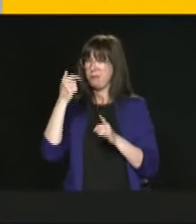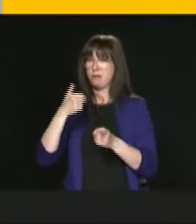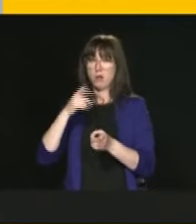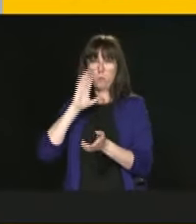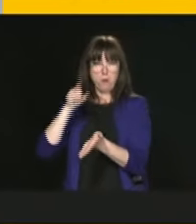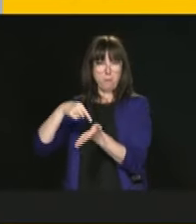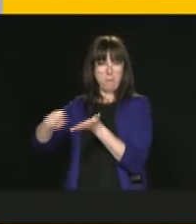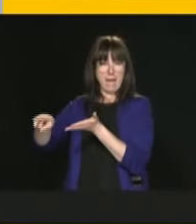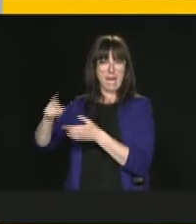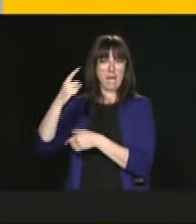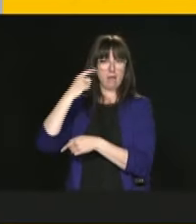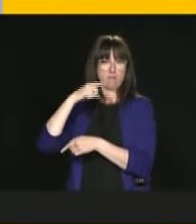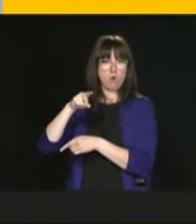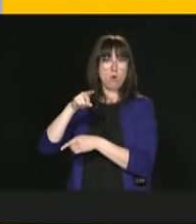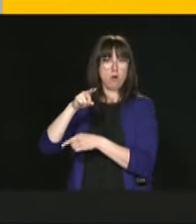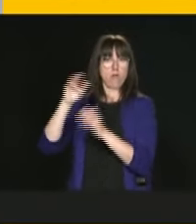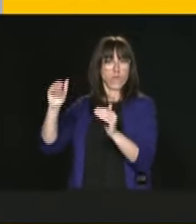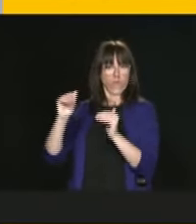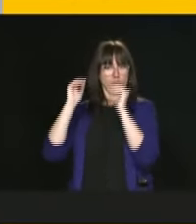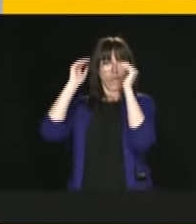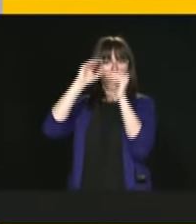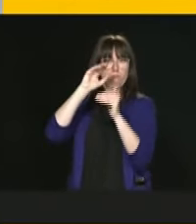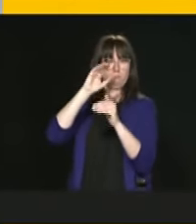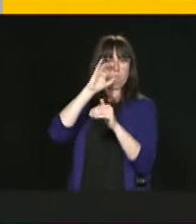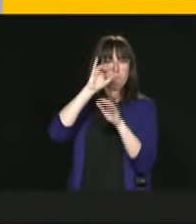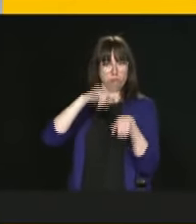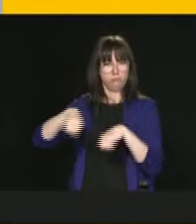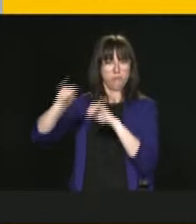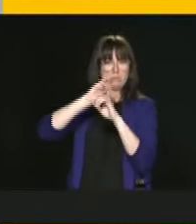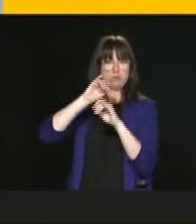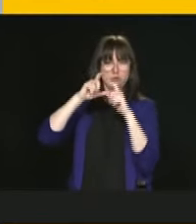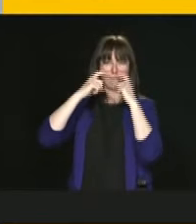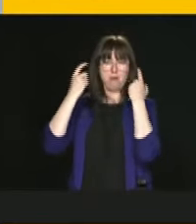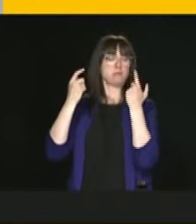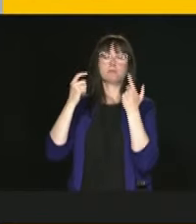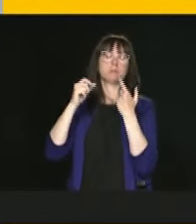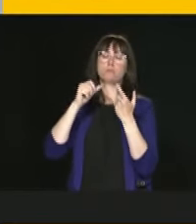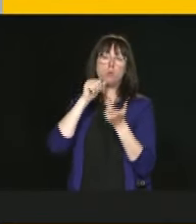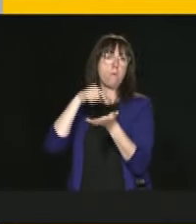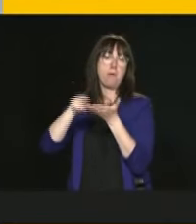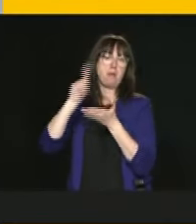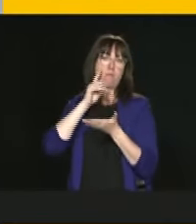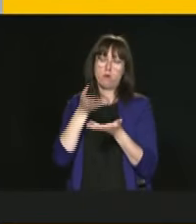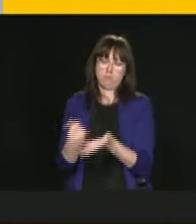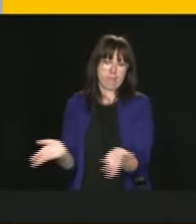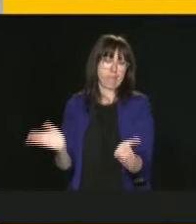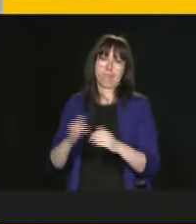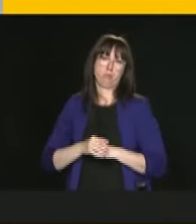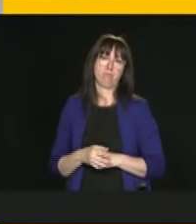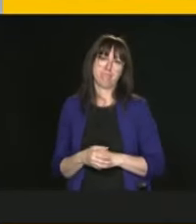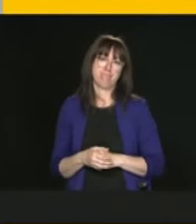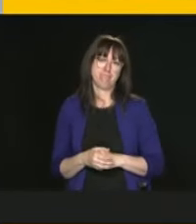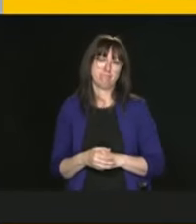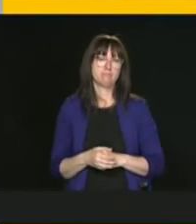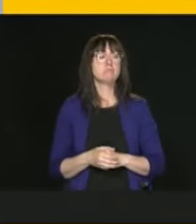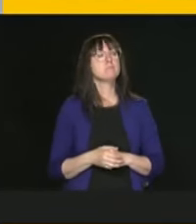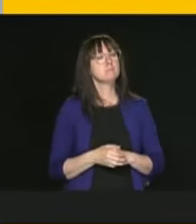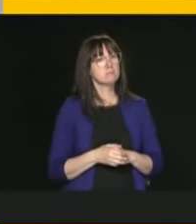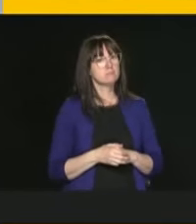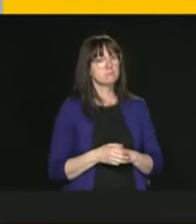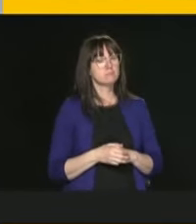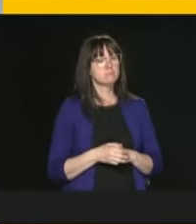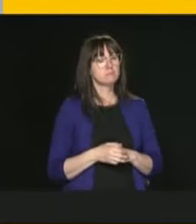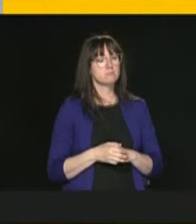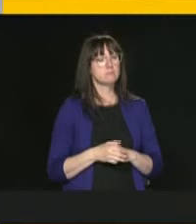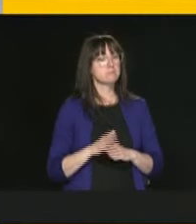full price for masks that we will not be able to use within the healthcare system. Commission reversed a rule overnight